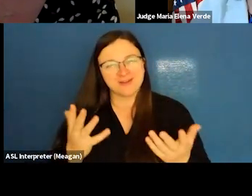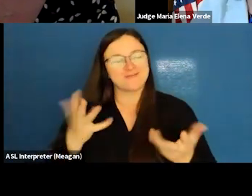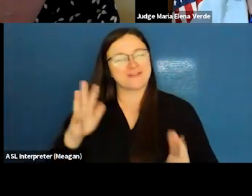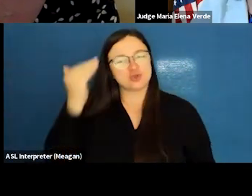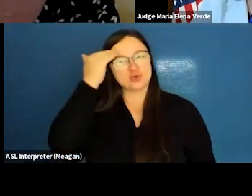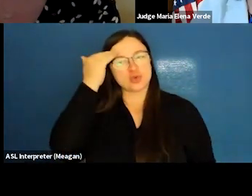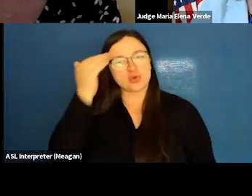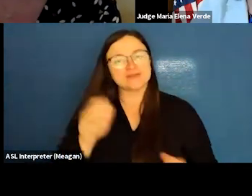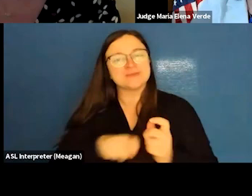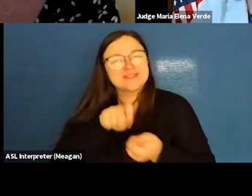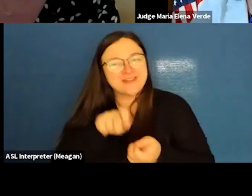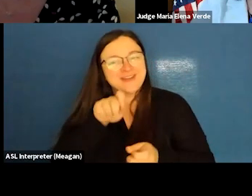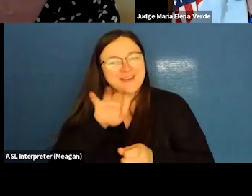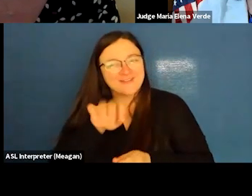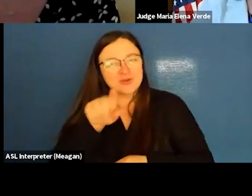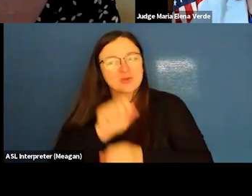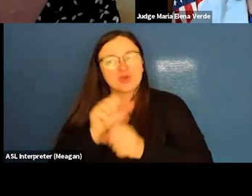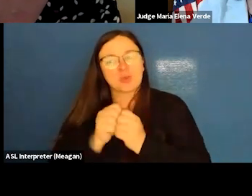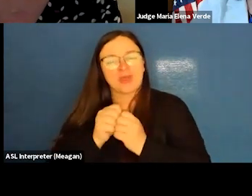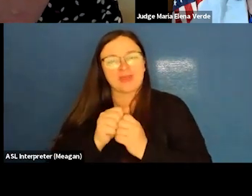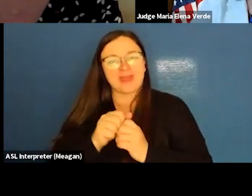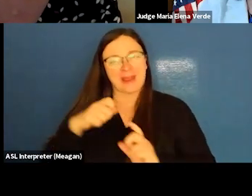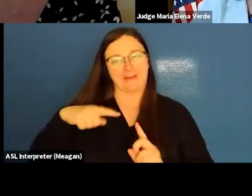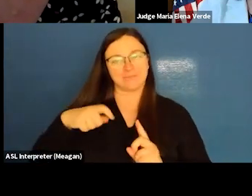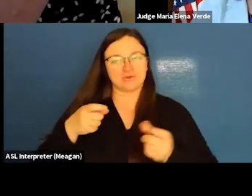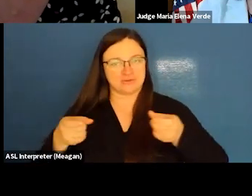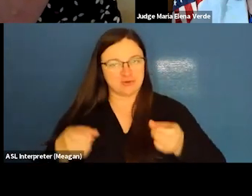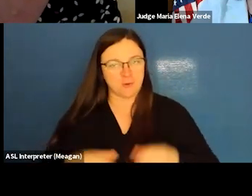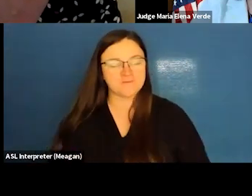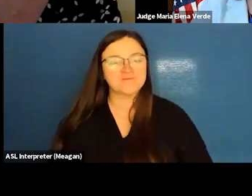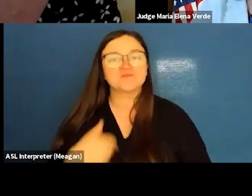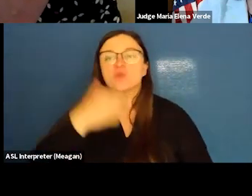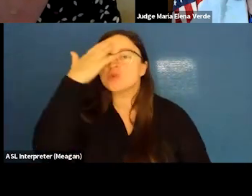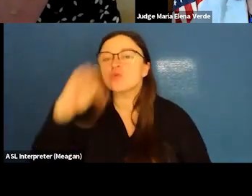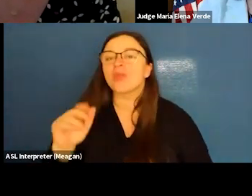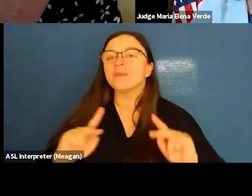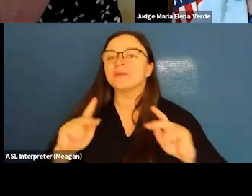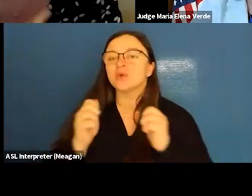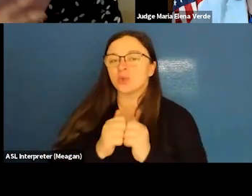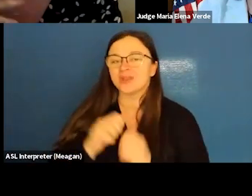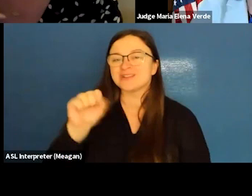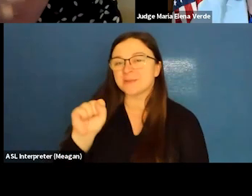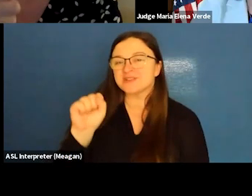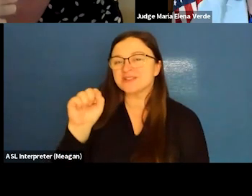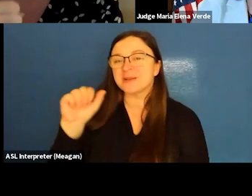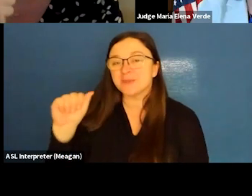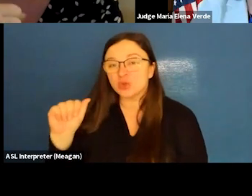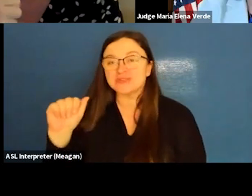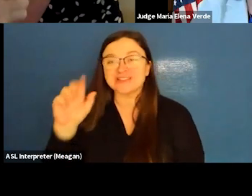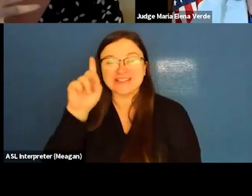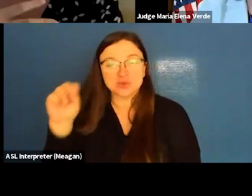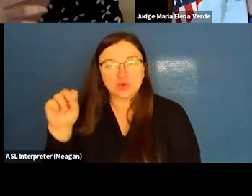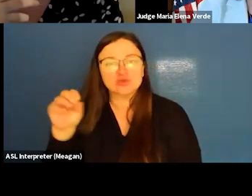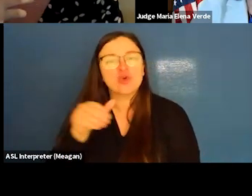court personnel: impulse control. We know that people with substance use disorders oftentimes have a really hard